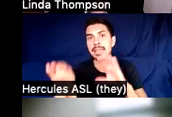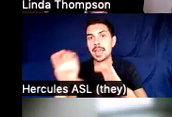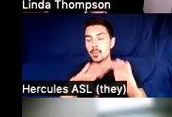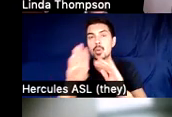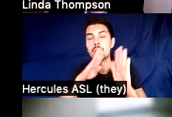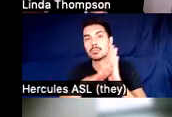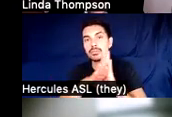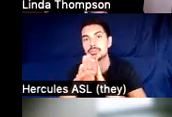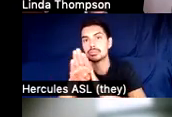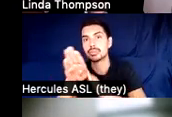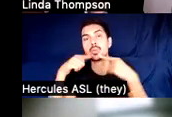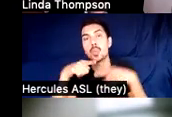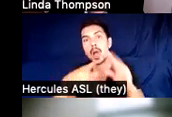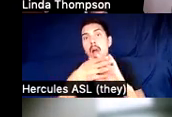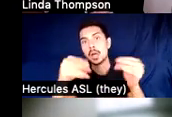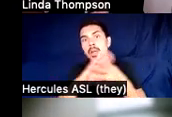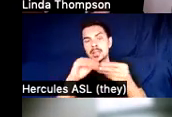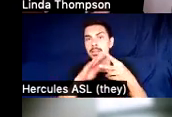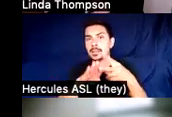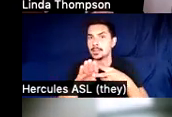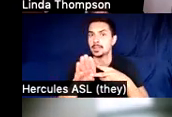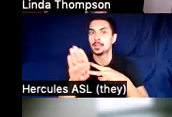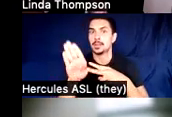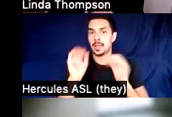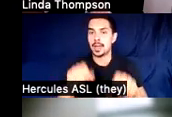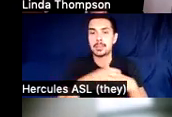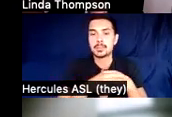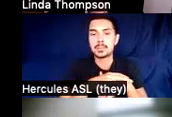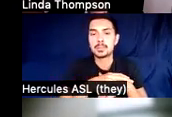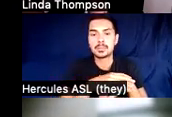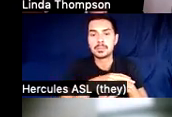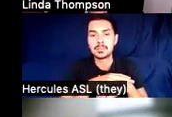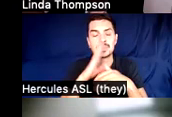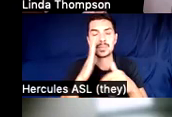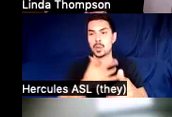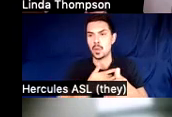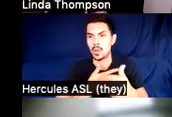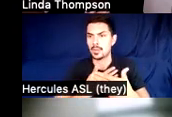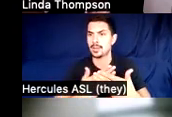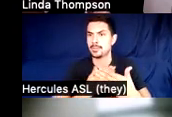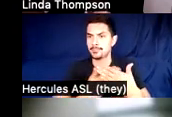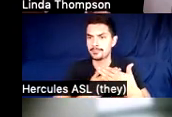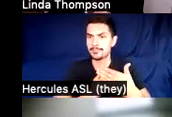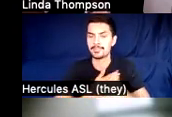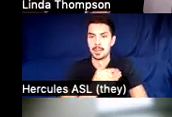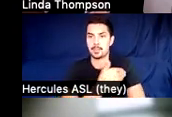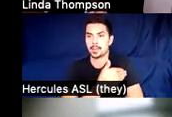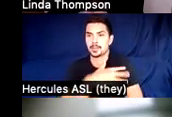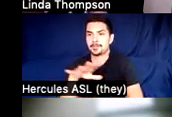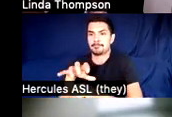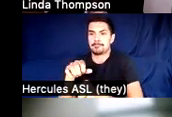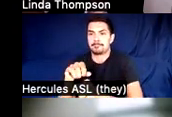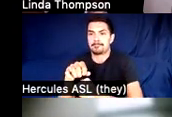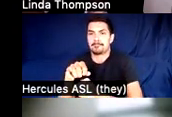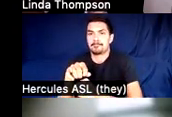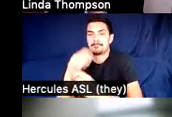advocates can be affected with feelings of their heart pounding, muscles tensing up.